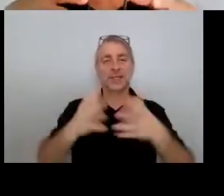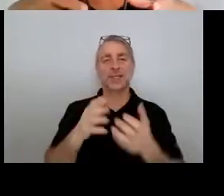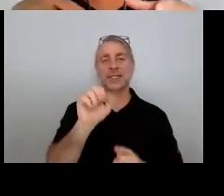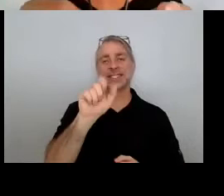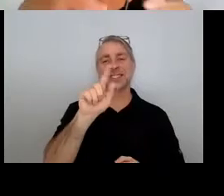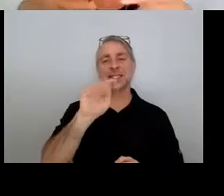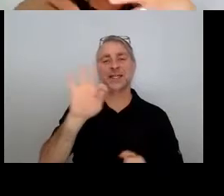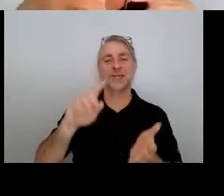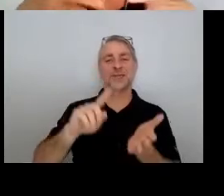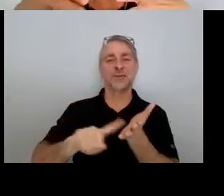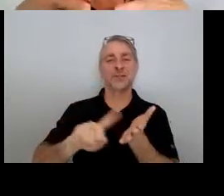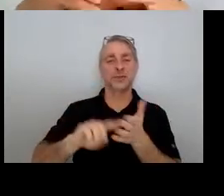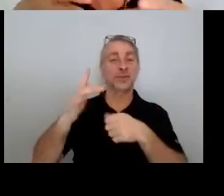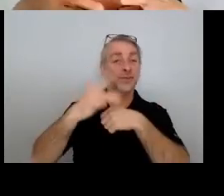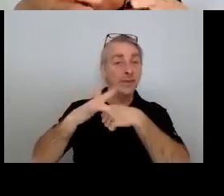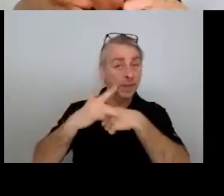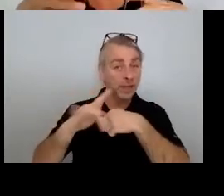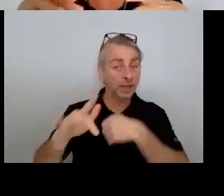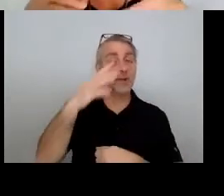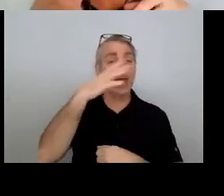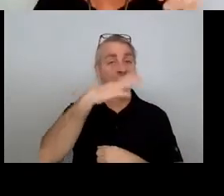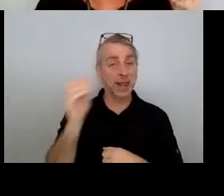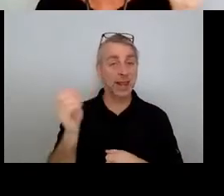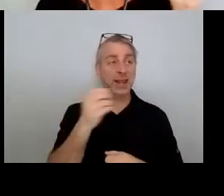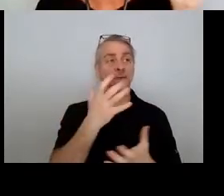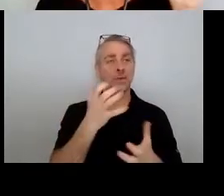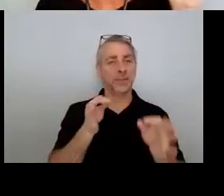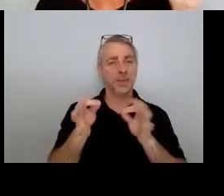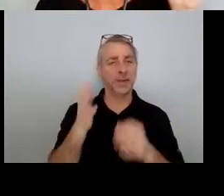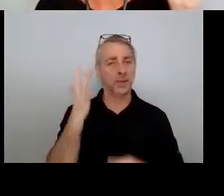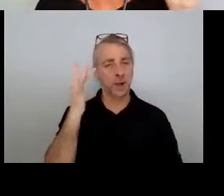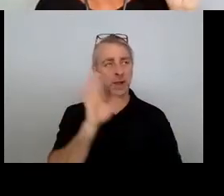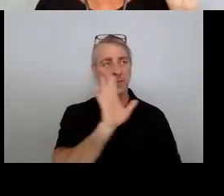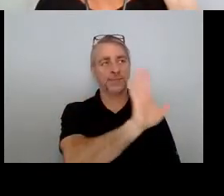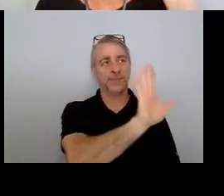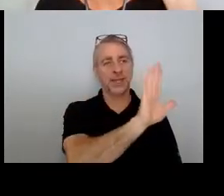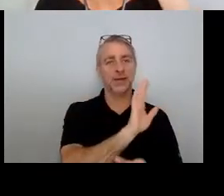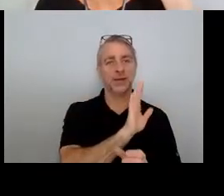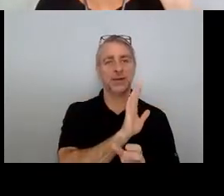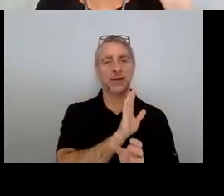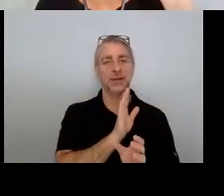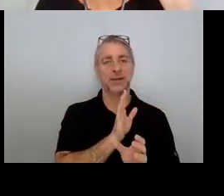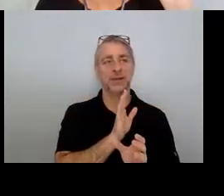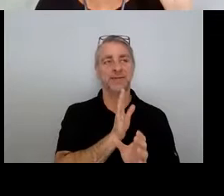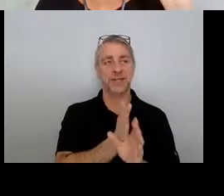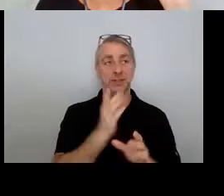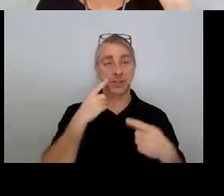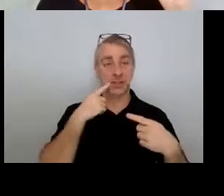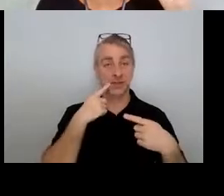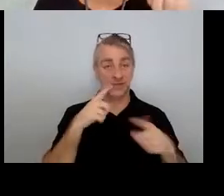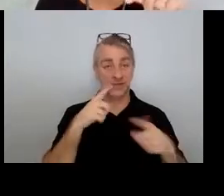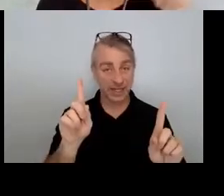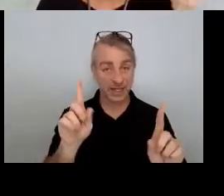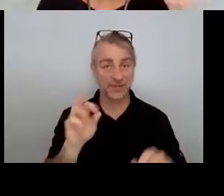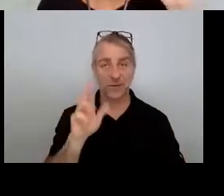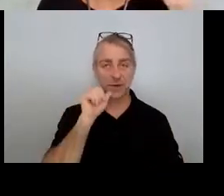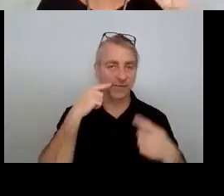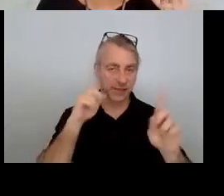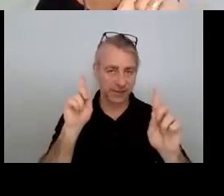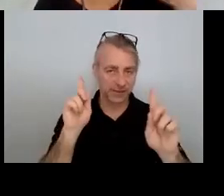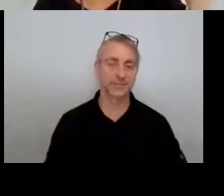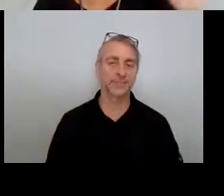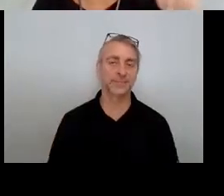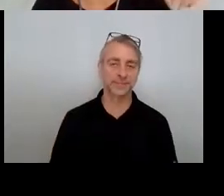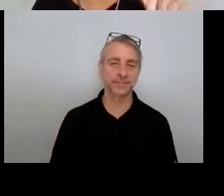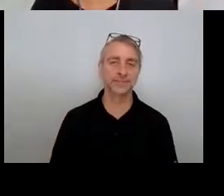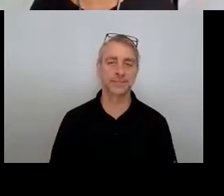to talk about why the intervention might be, how effective that intervention might be, and